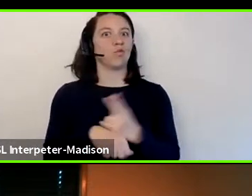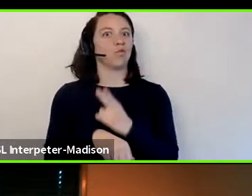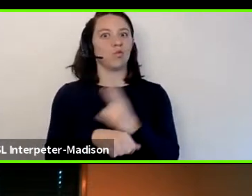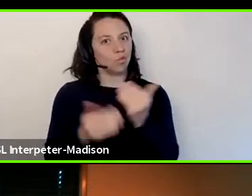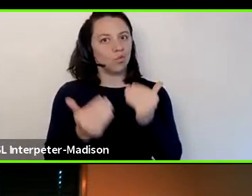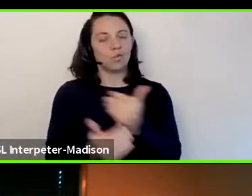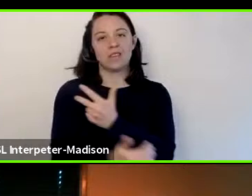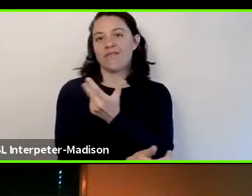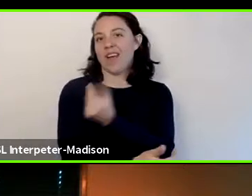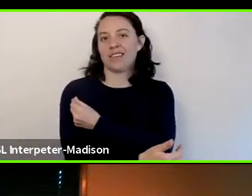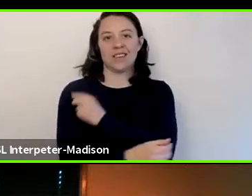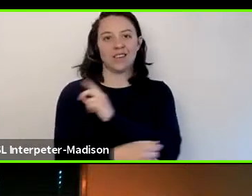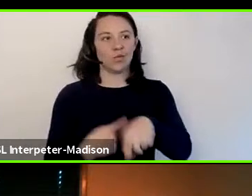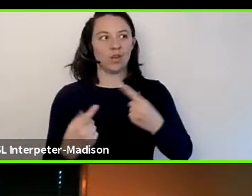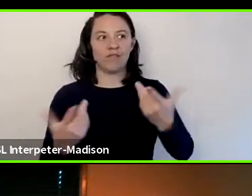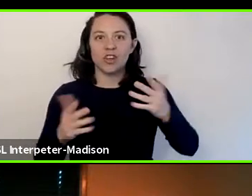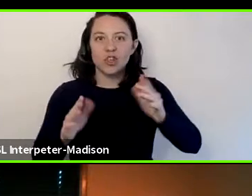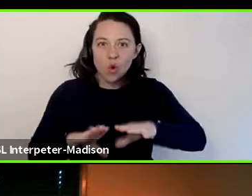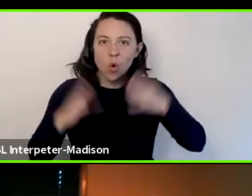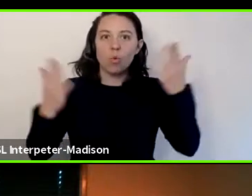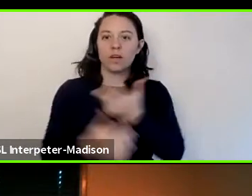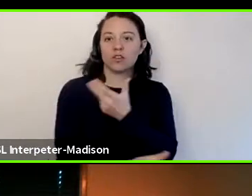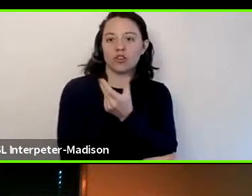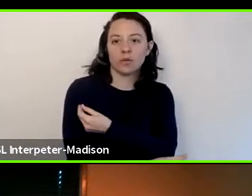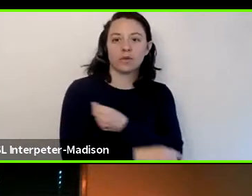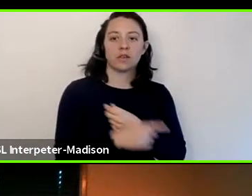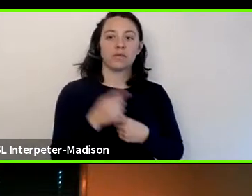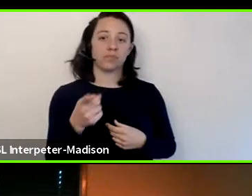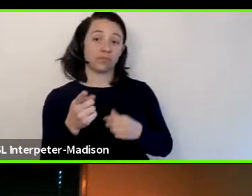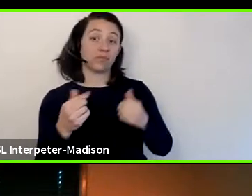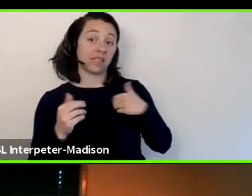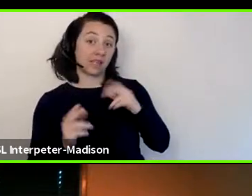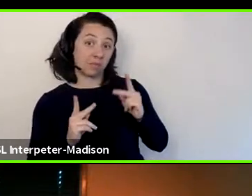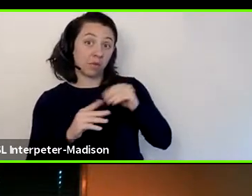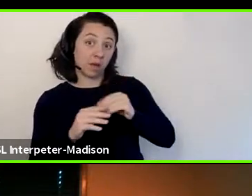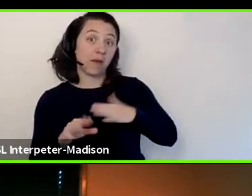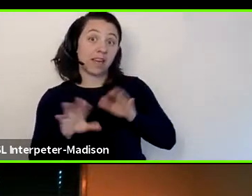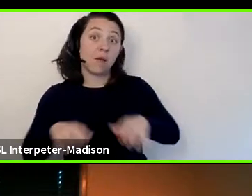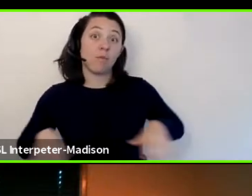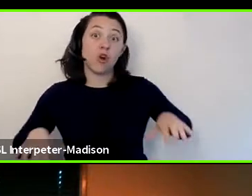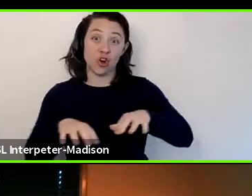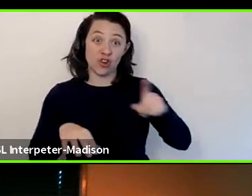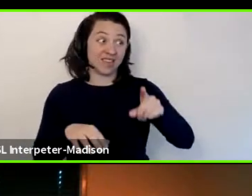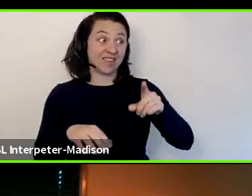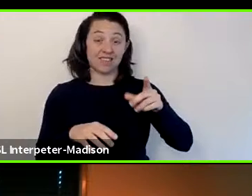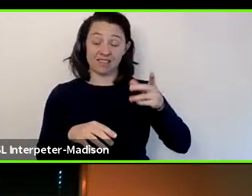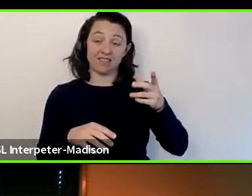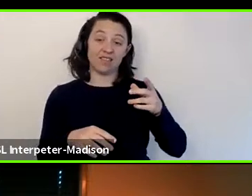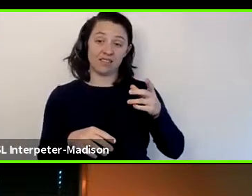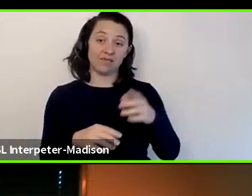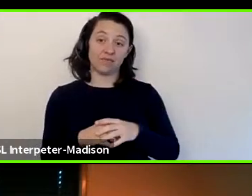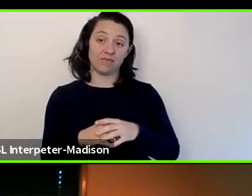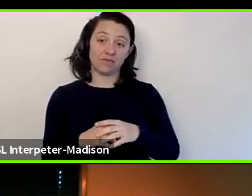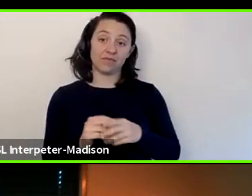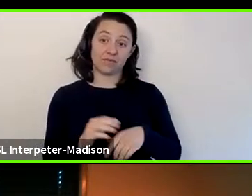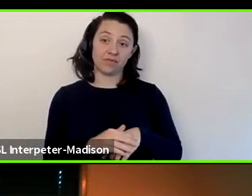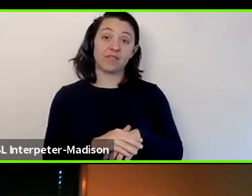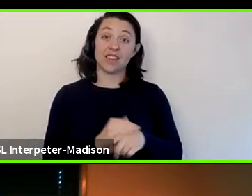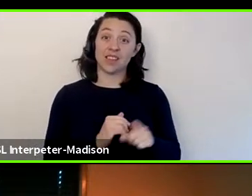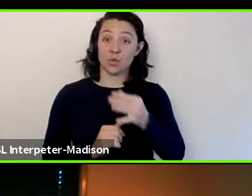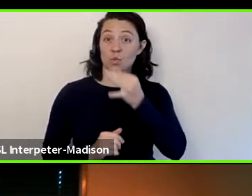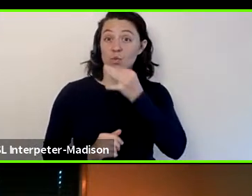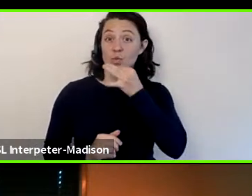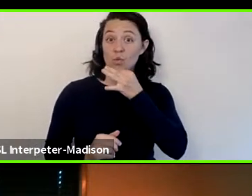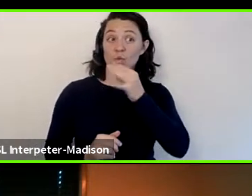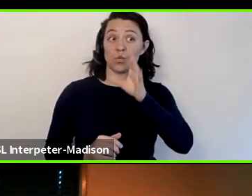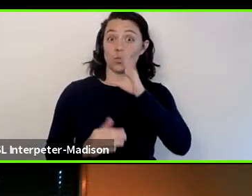share a story. I had people in my neighborhood actually who wanted to get vaccinated. They were right on the line of being up next, but